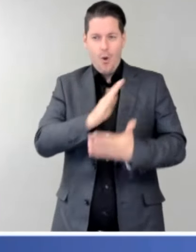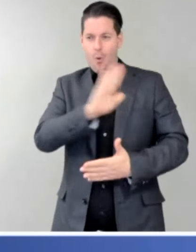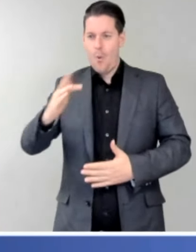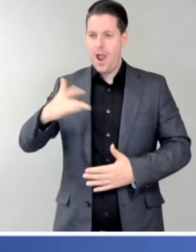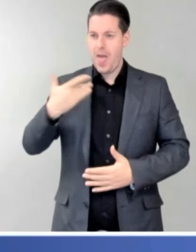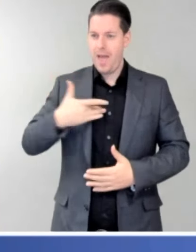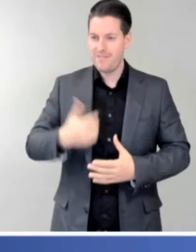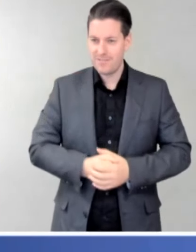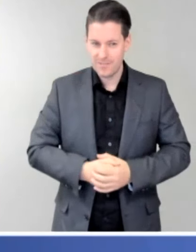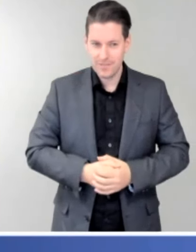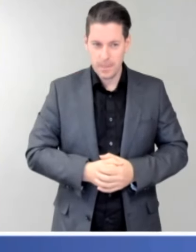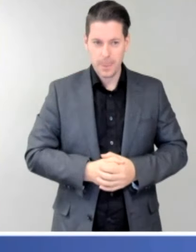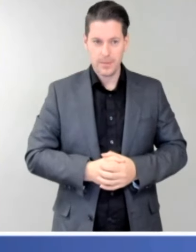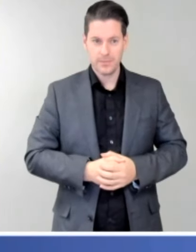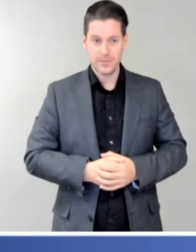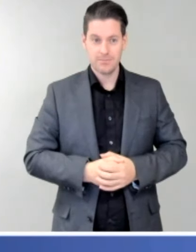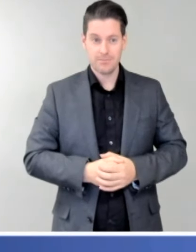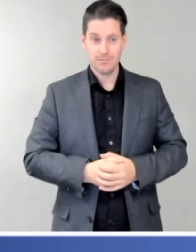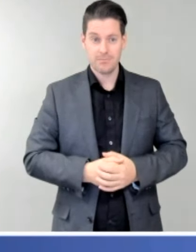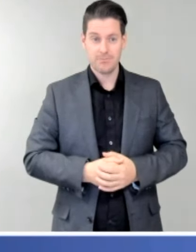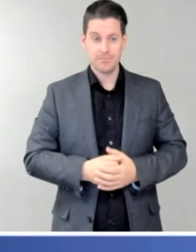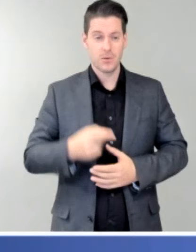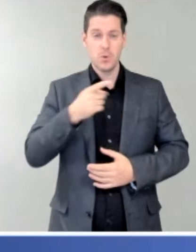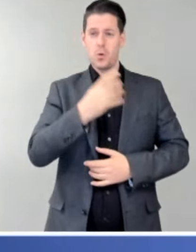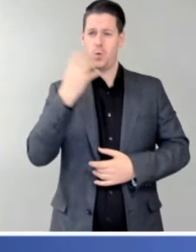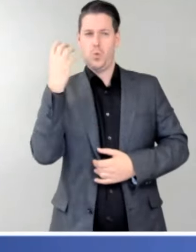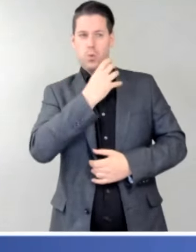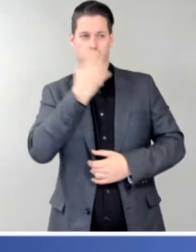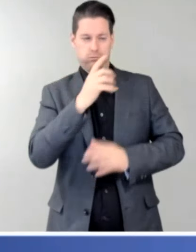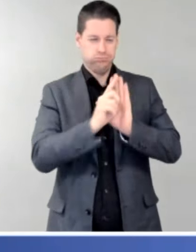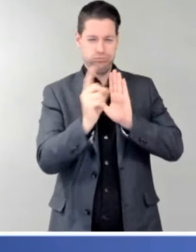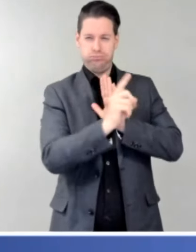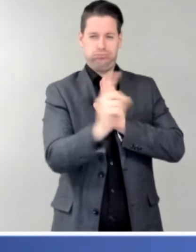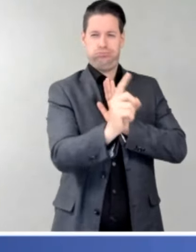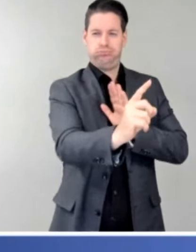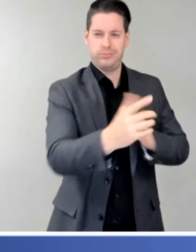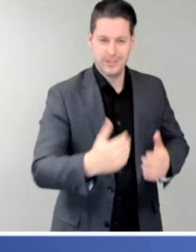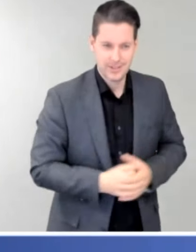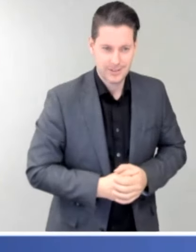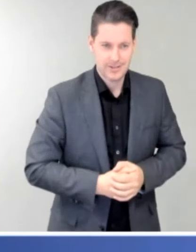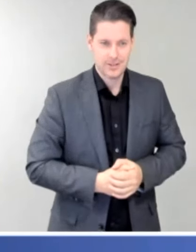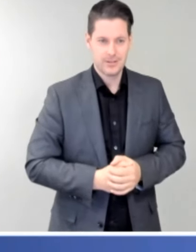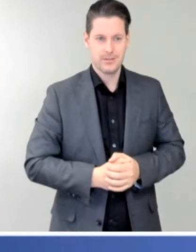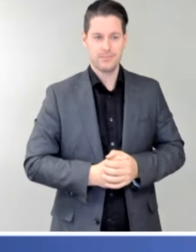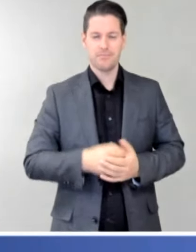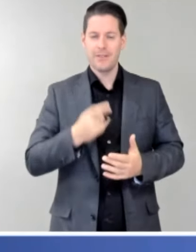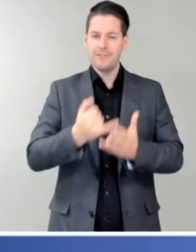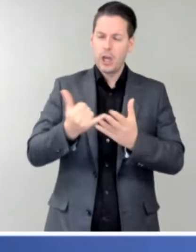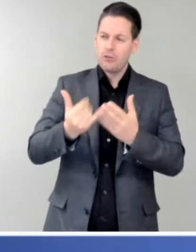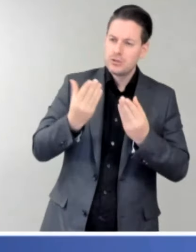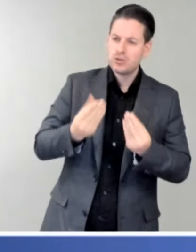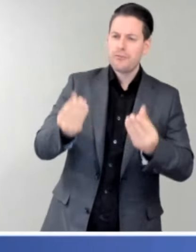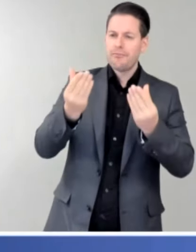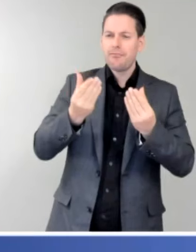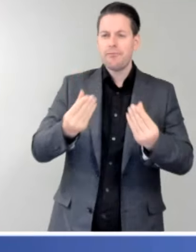as like this, a force to be reckoned with, one of those blithe, gentle spirits,